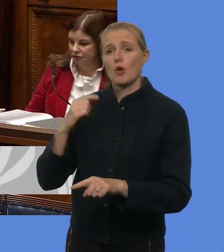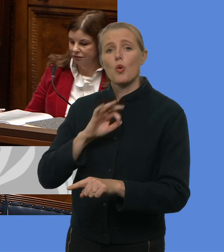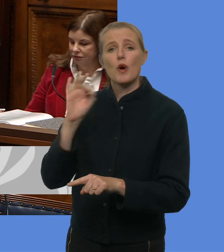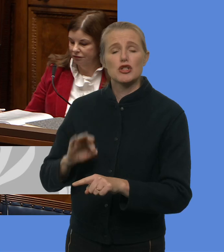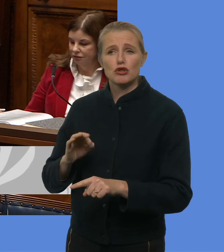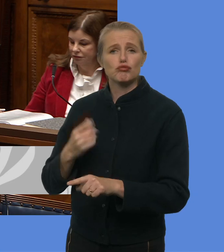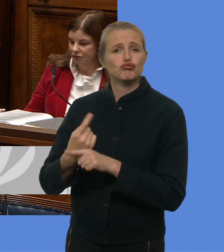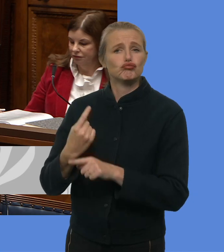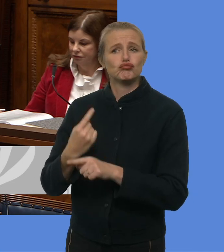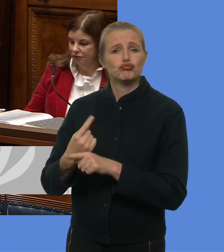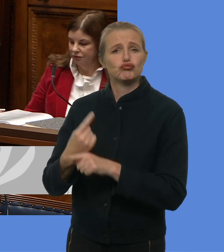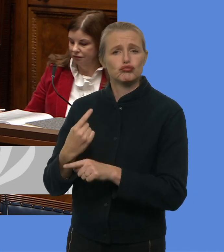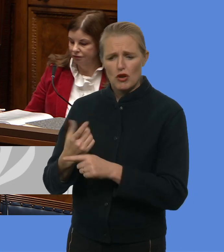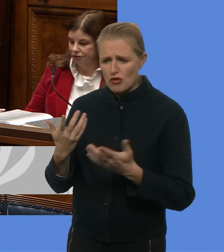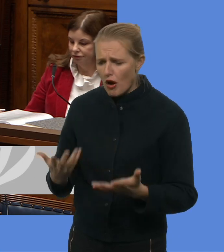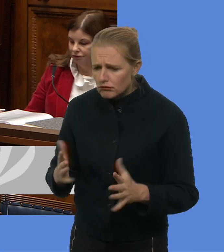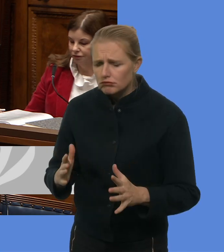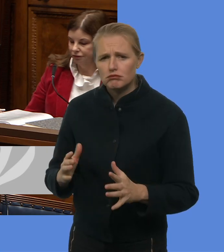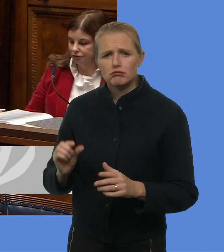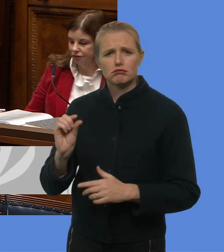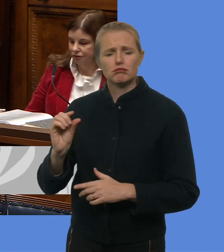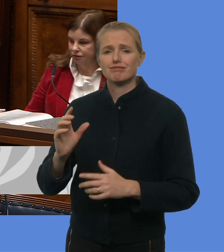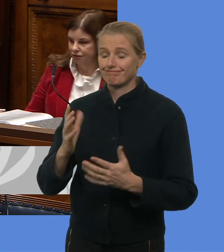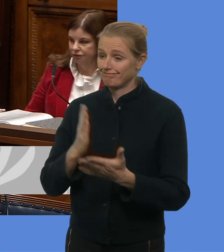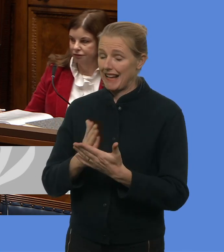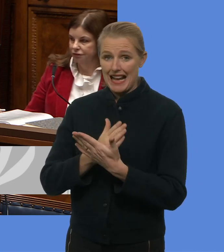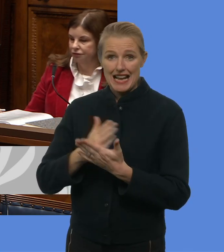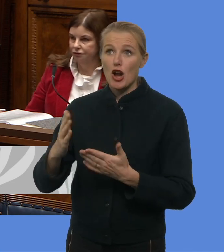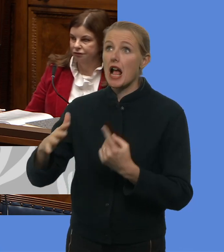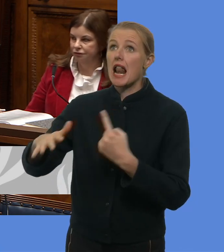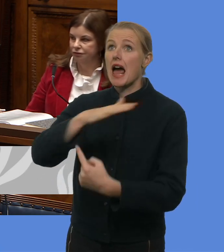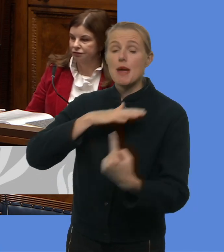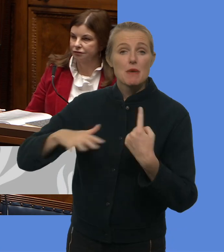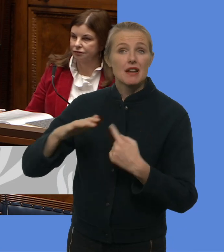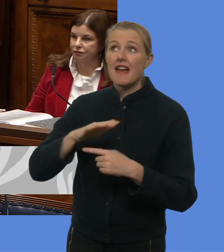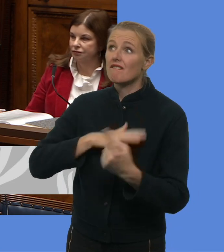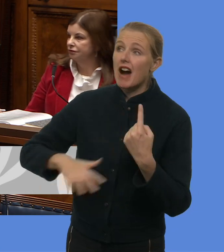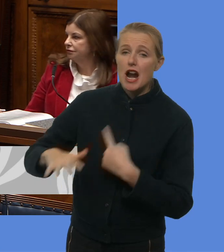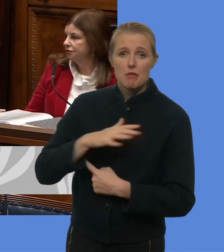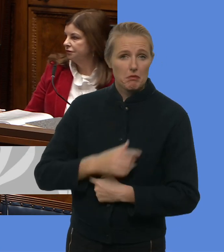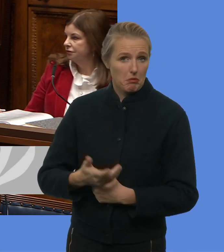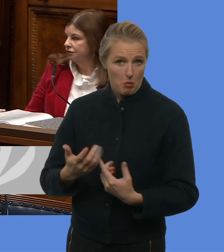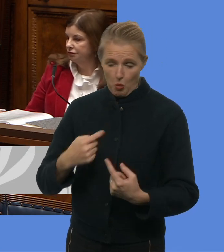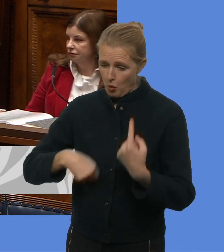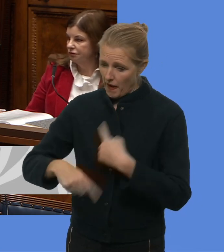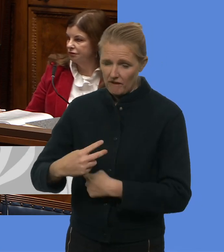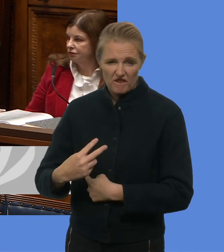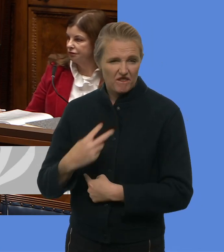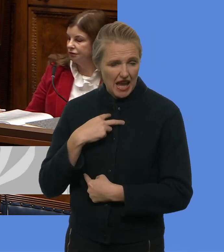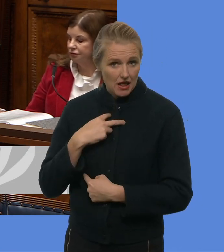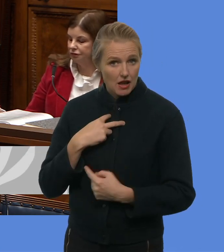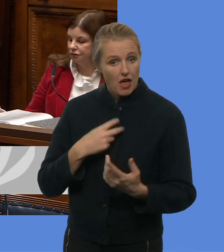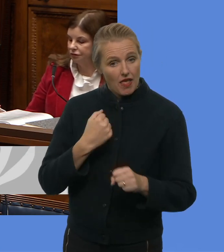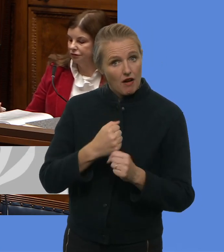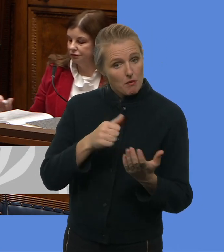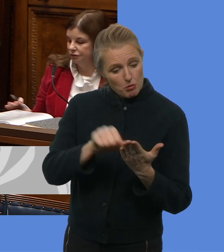session, but it is clear that we are failing on climate and the environment, and there is precious little ambition in the programme for government or more broadly